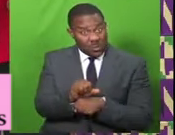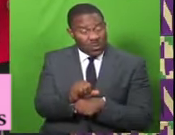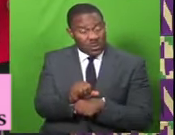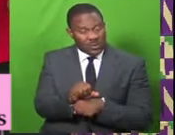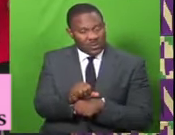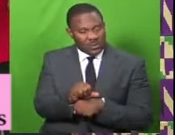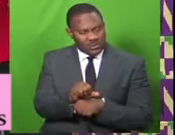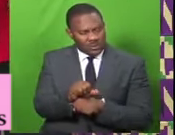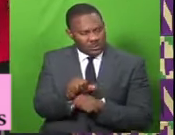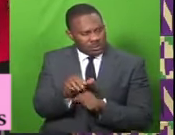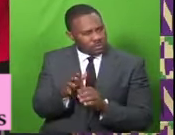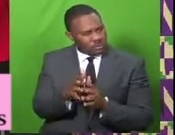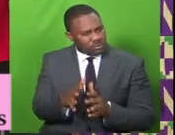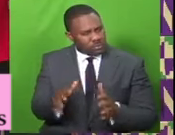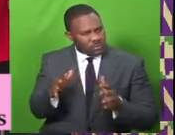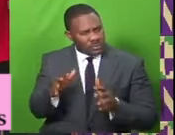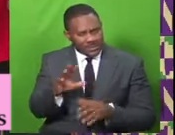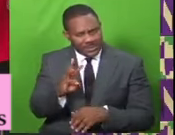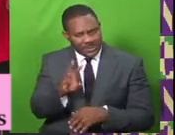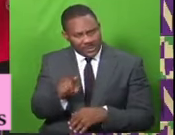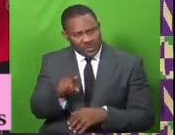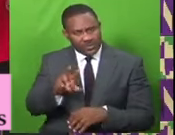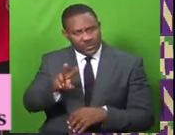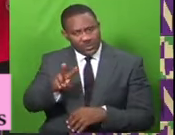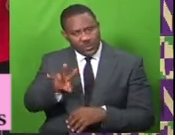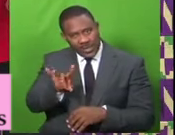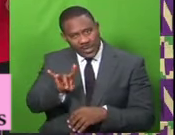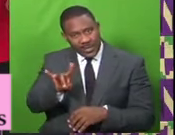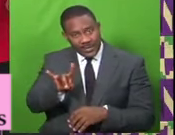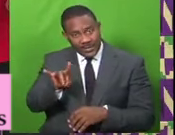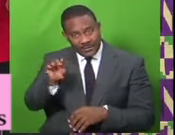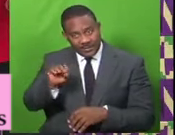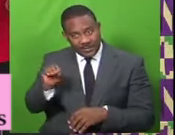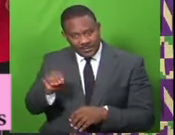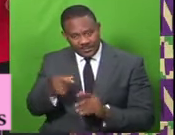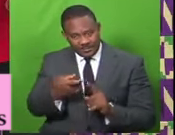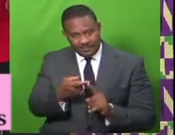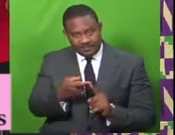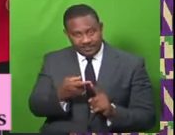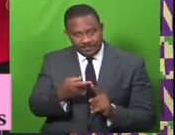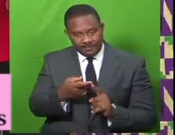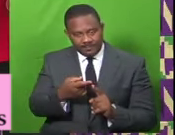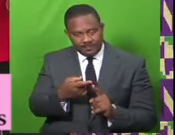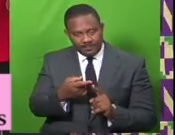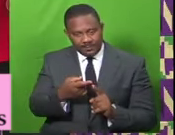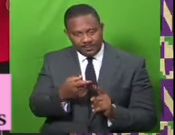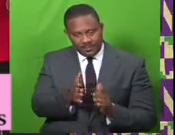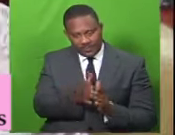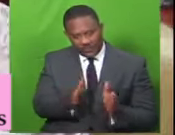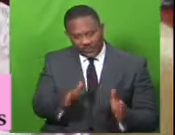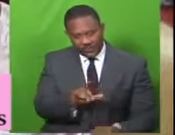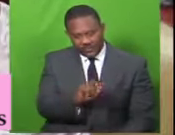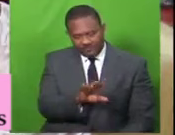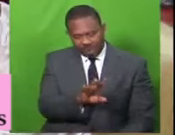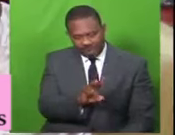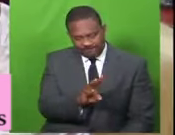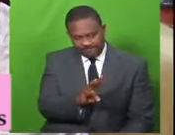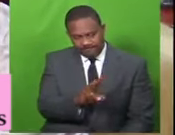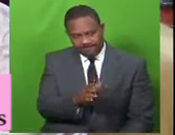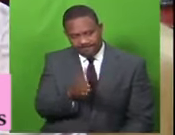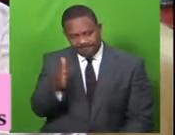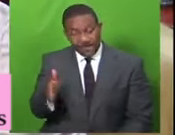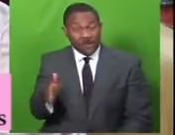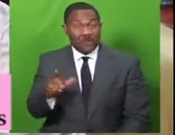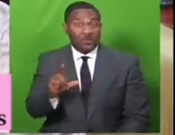growth rate of 6.28% from 2017 to 2021. This consistent